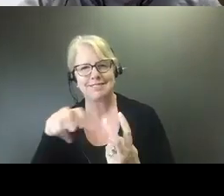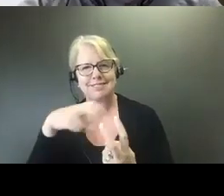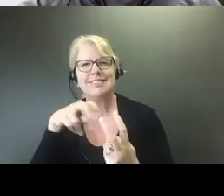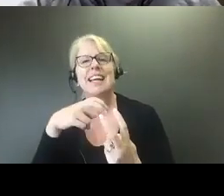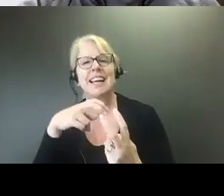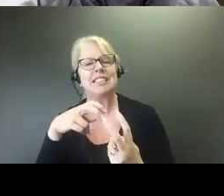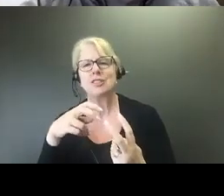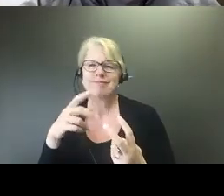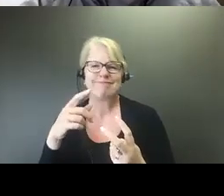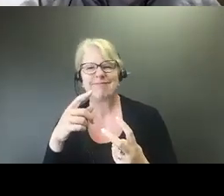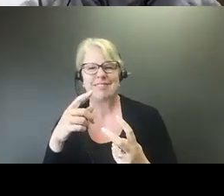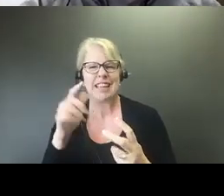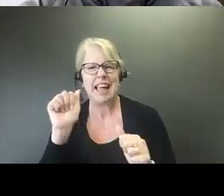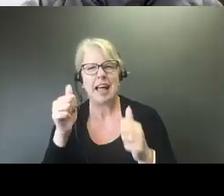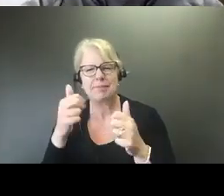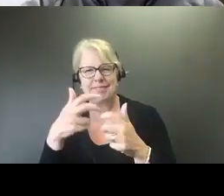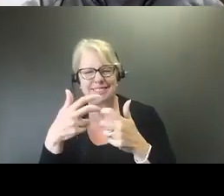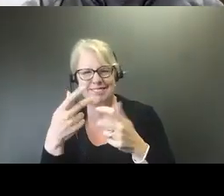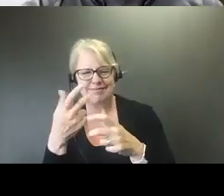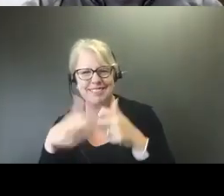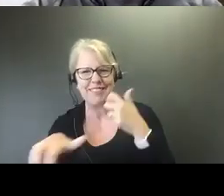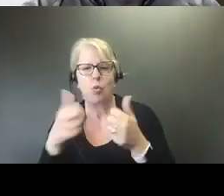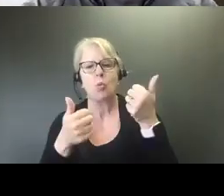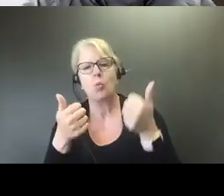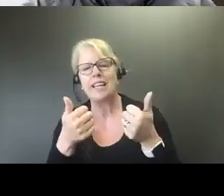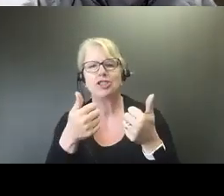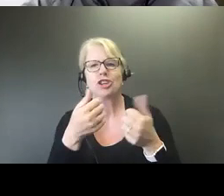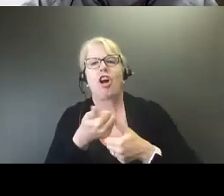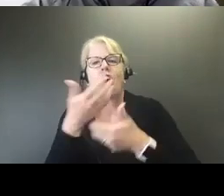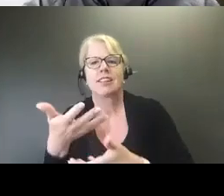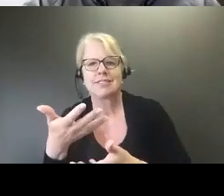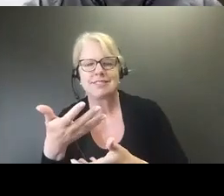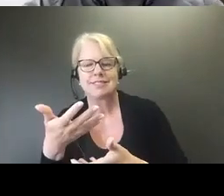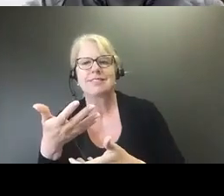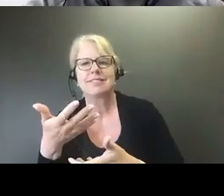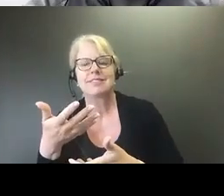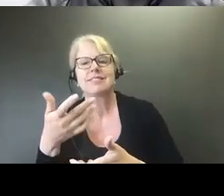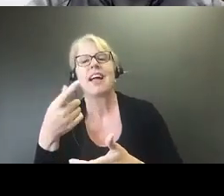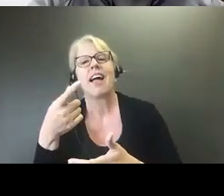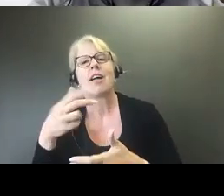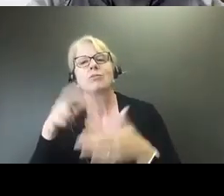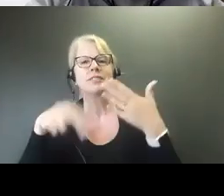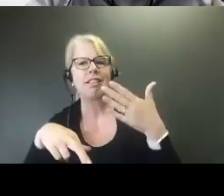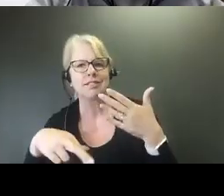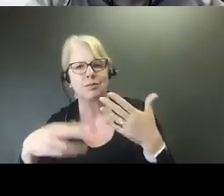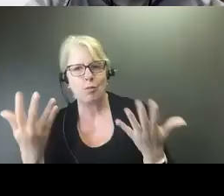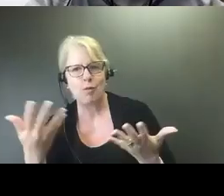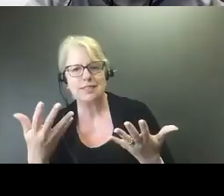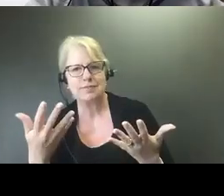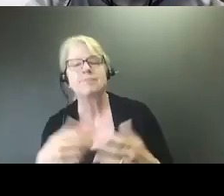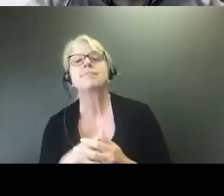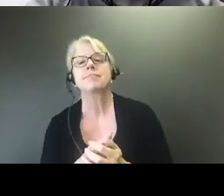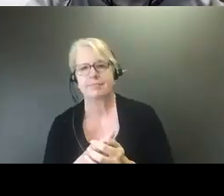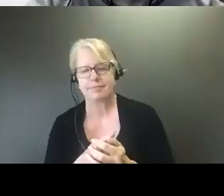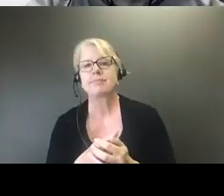be difficult to tease out which is the precipitant and which is the outcome of the other. Certainly people